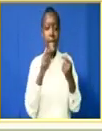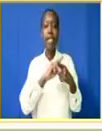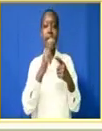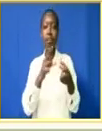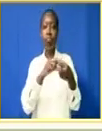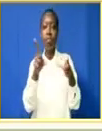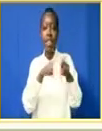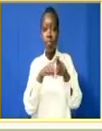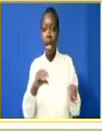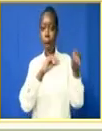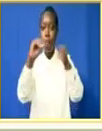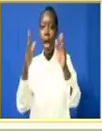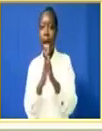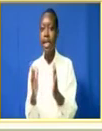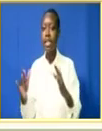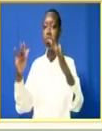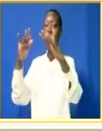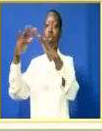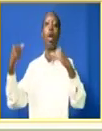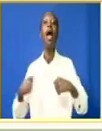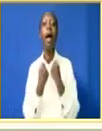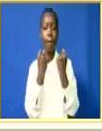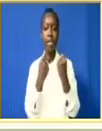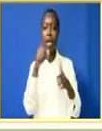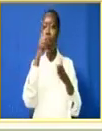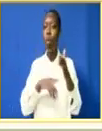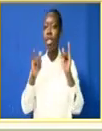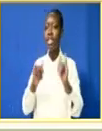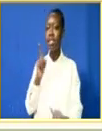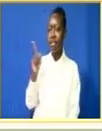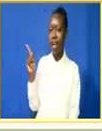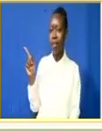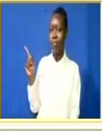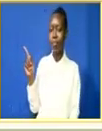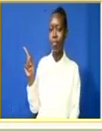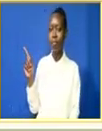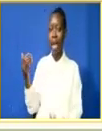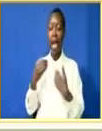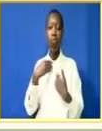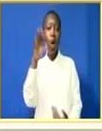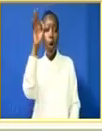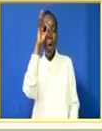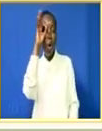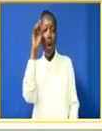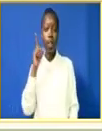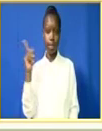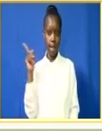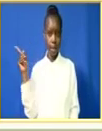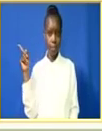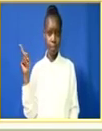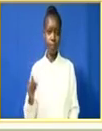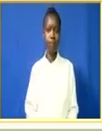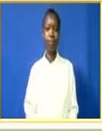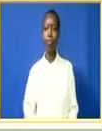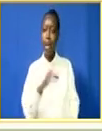transportation, the deposition, yeah. what remains? There is this part that remains here. Which is a hole. A simple hole. Mm-hmm.